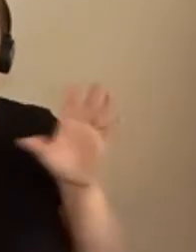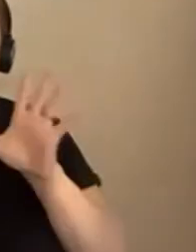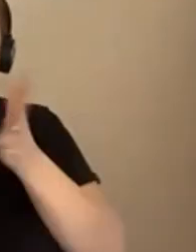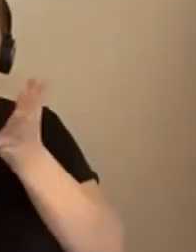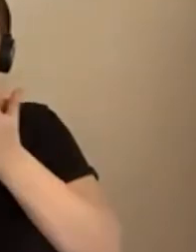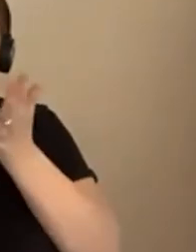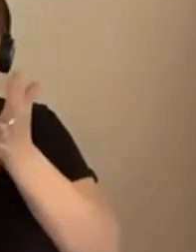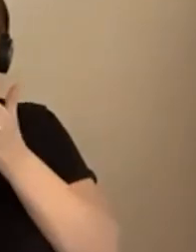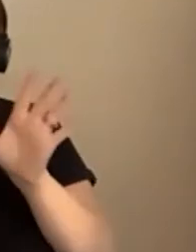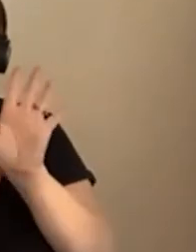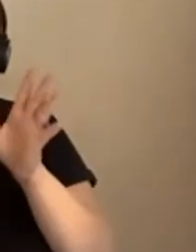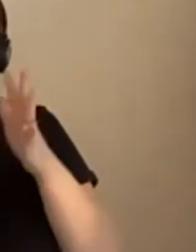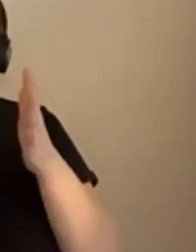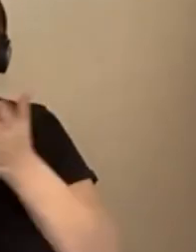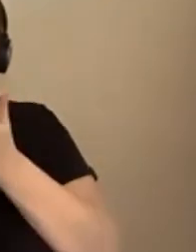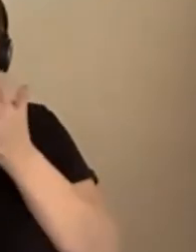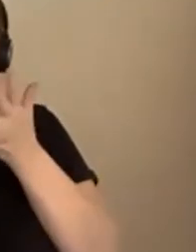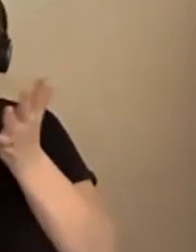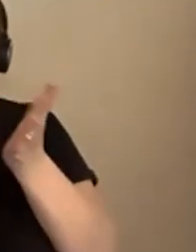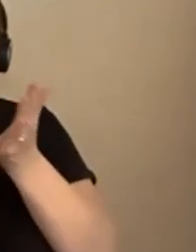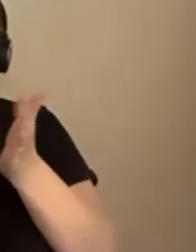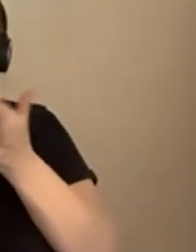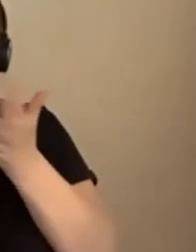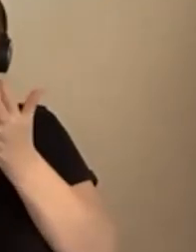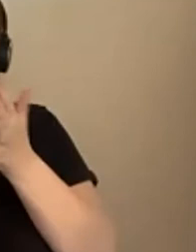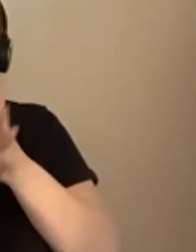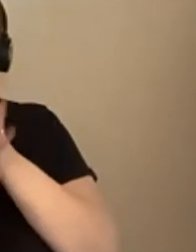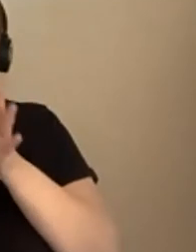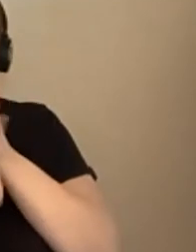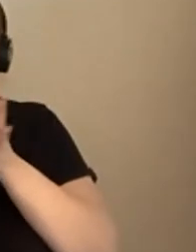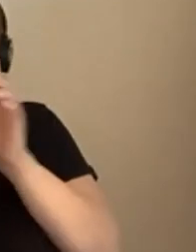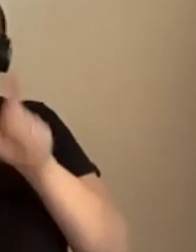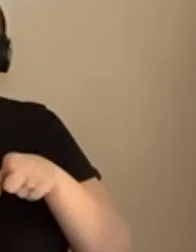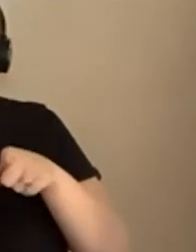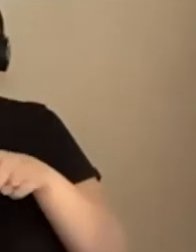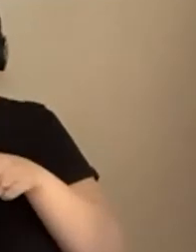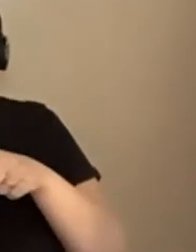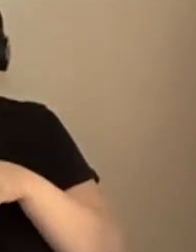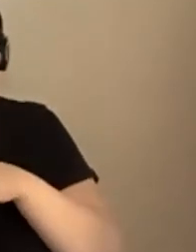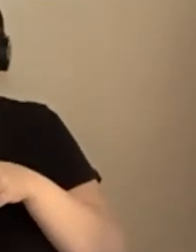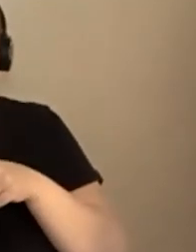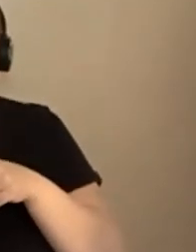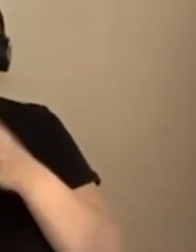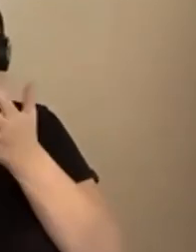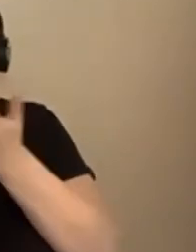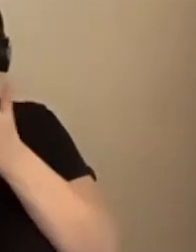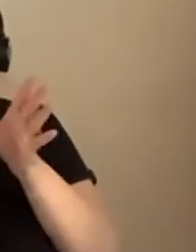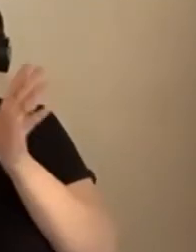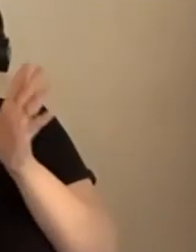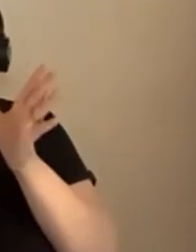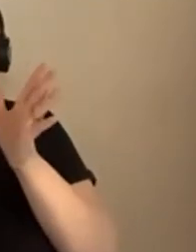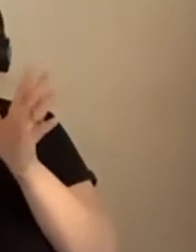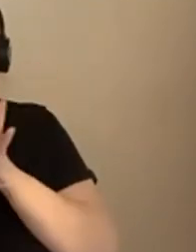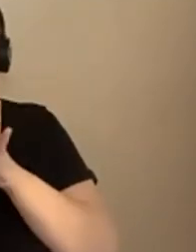commission at Leeds Art Gallery, Distend, is opening on Saturday, the 24th of July. And Shazad Darwood's new work is going to